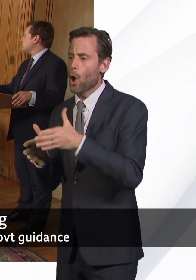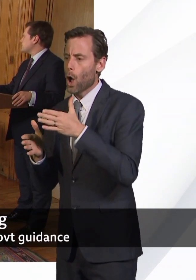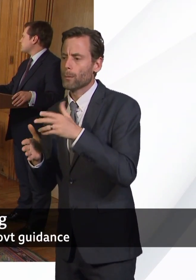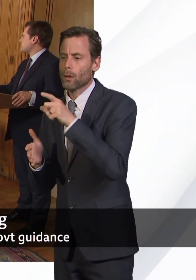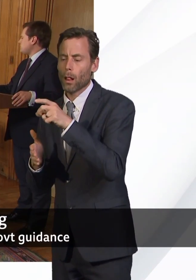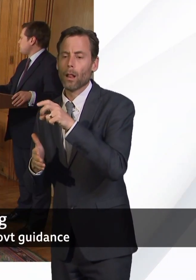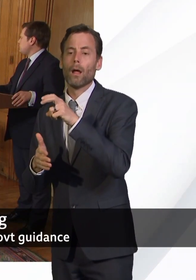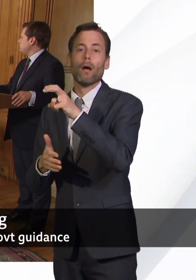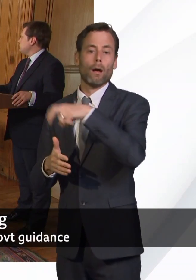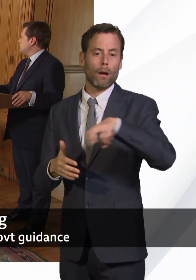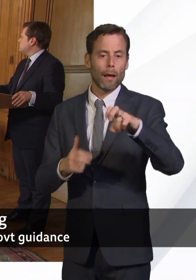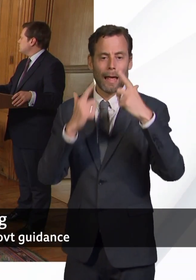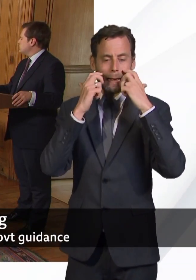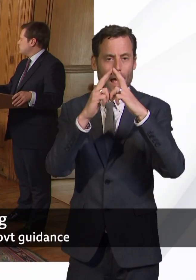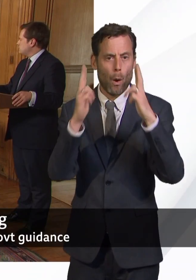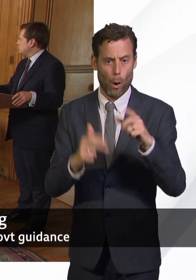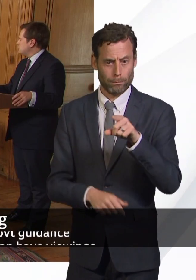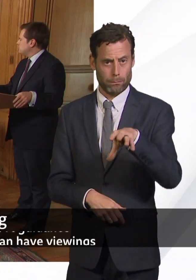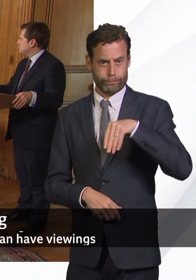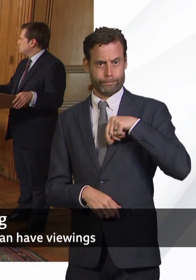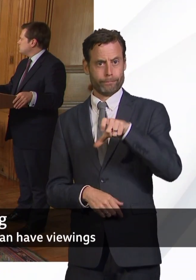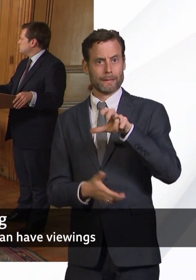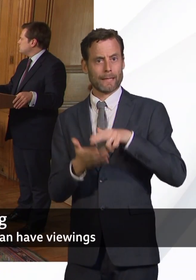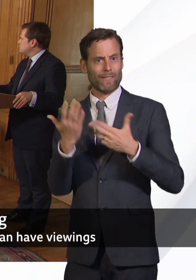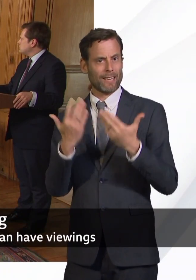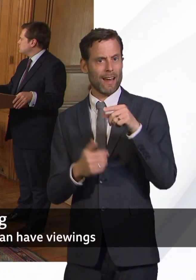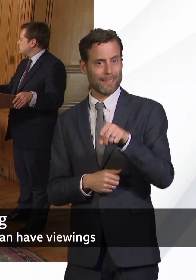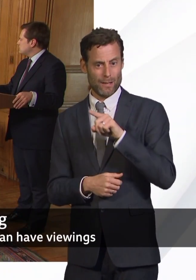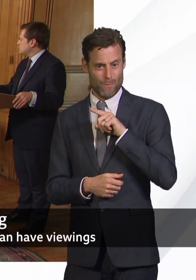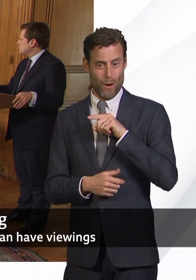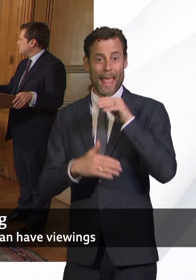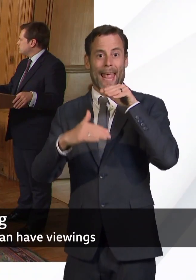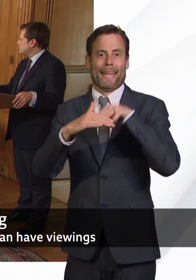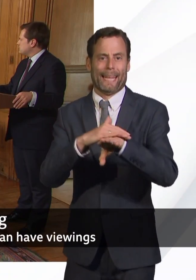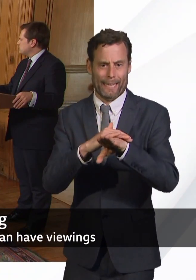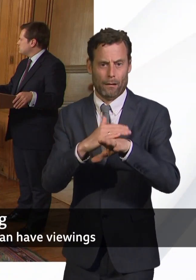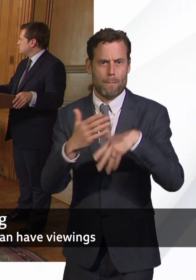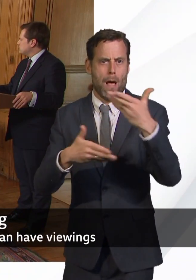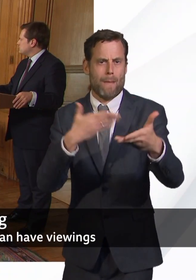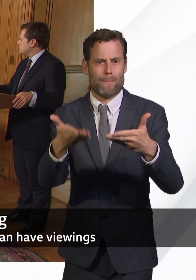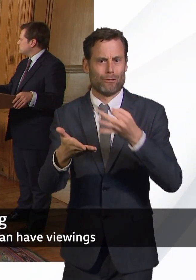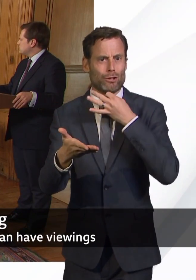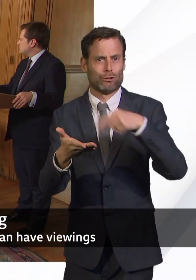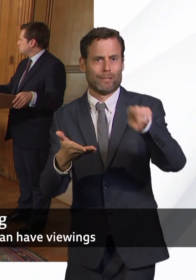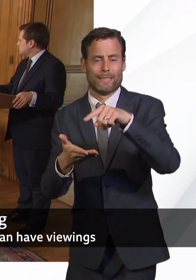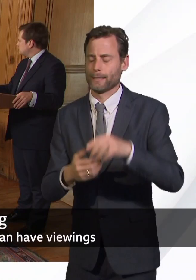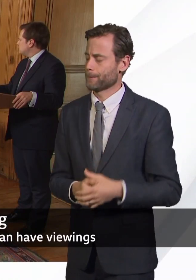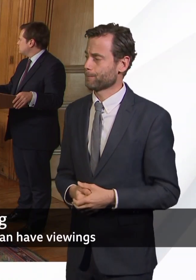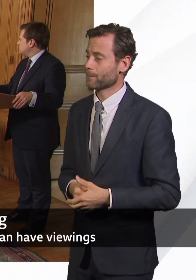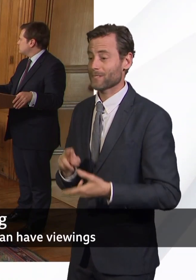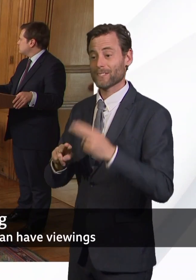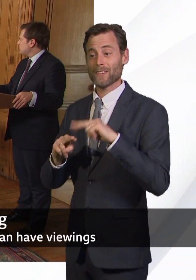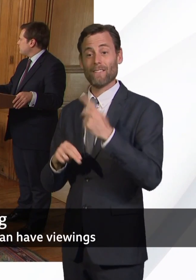will be some of our most vulnerable patients. Really important to remember that if a patient has gone into hospital, been